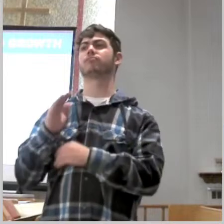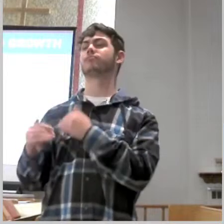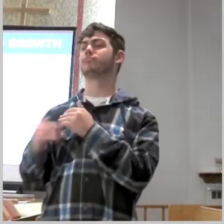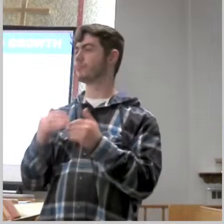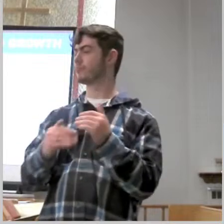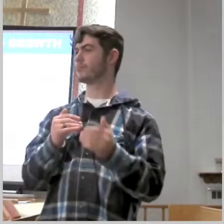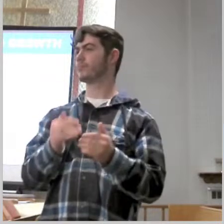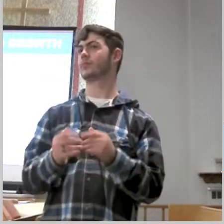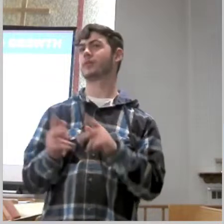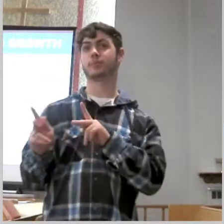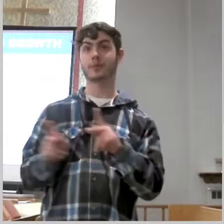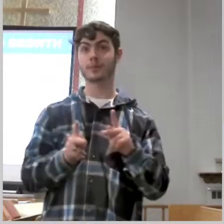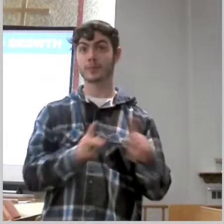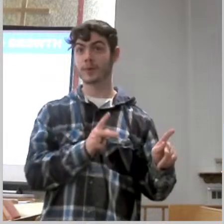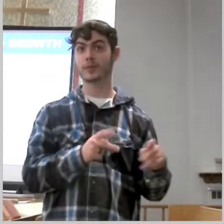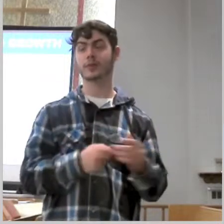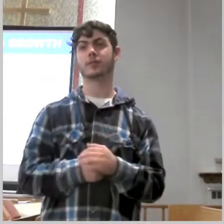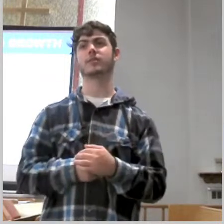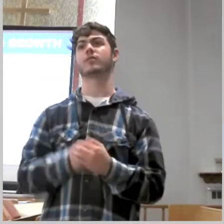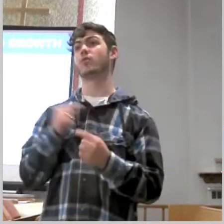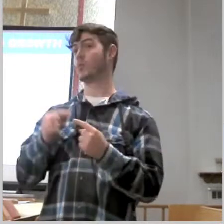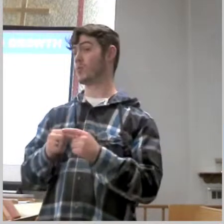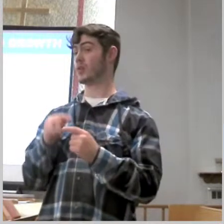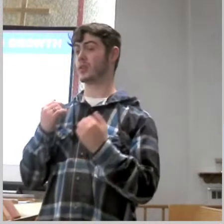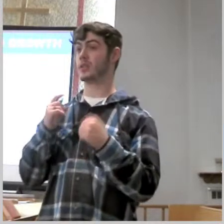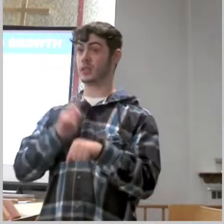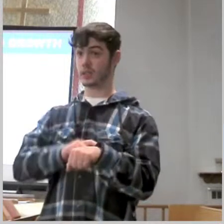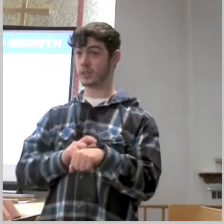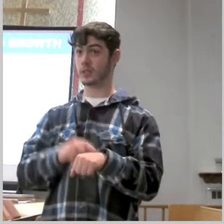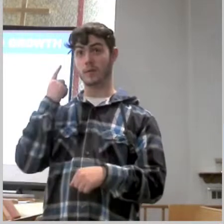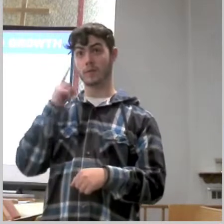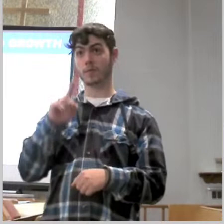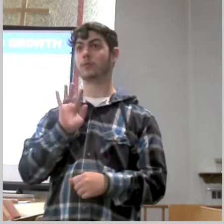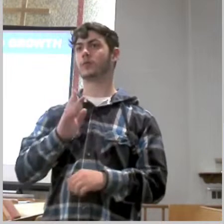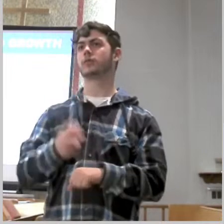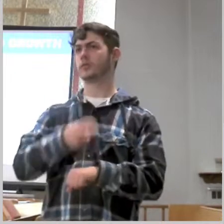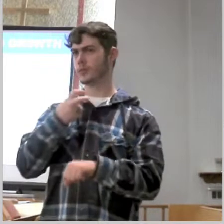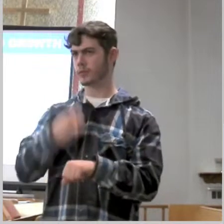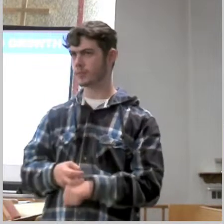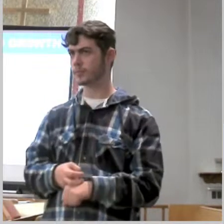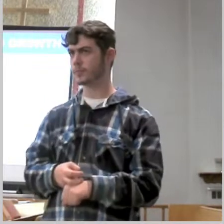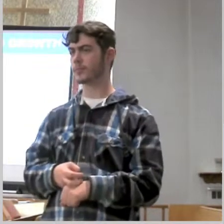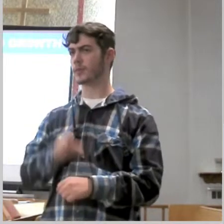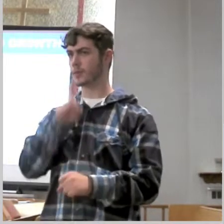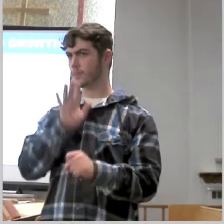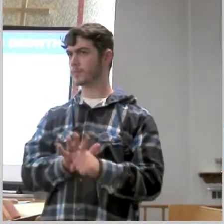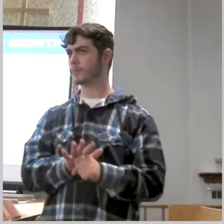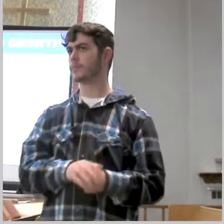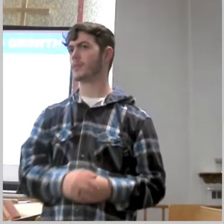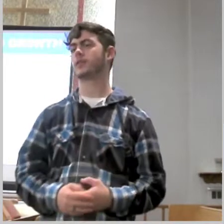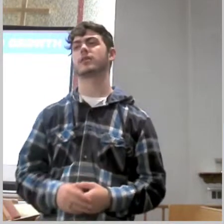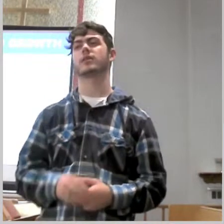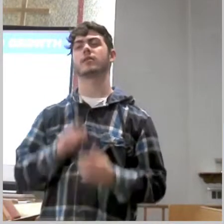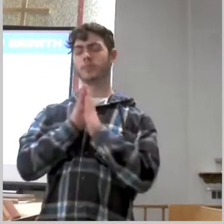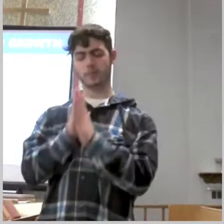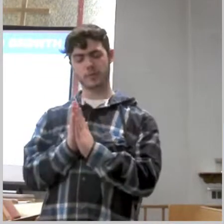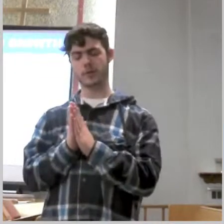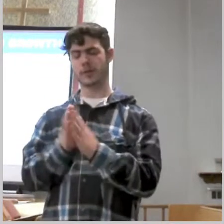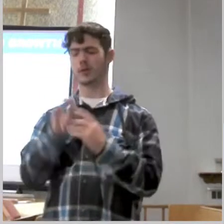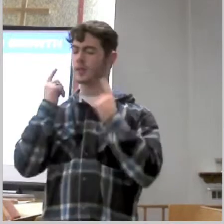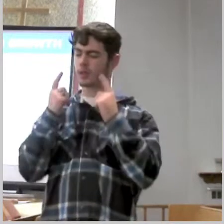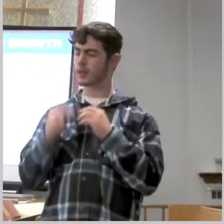weeks when it's time to make your commitment and really pray and think about your situation. Think about